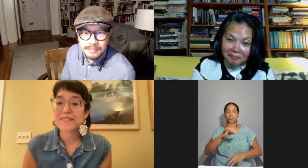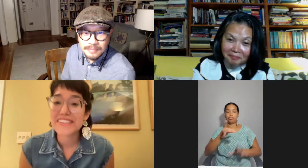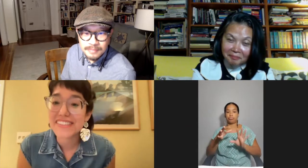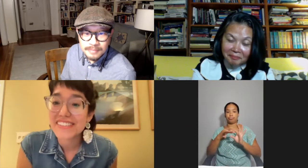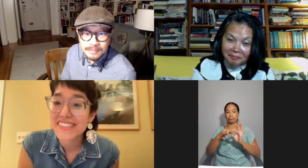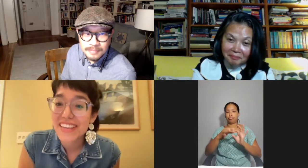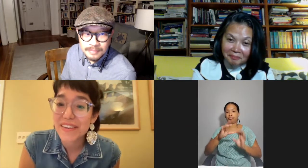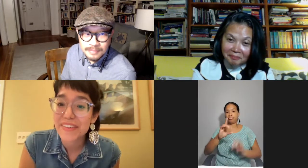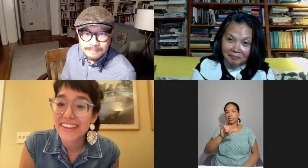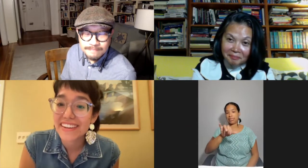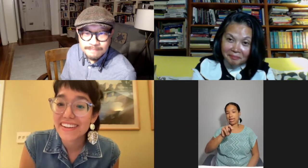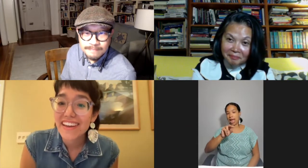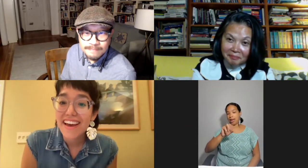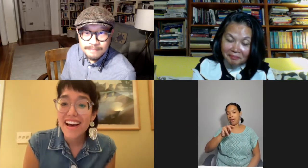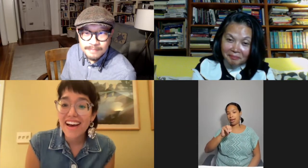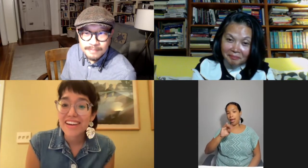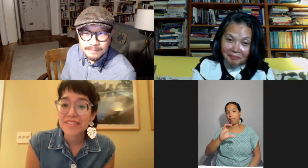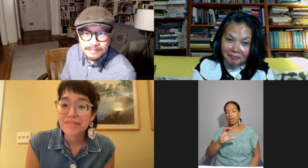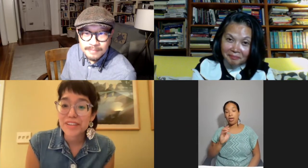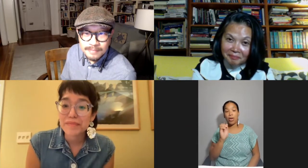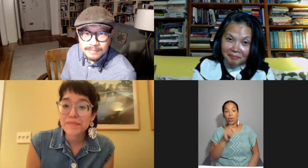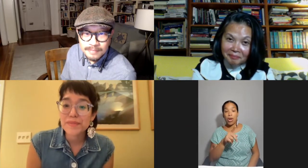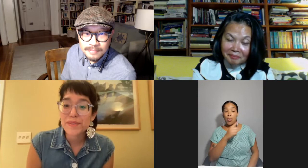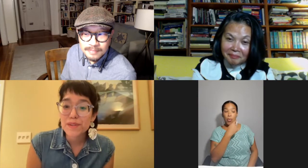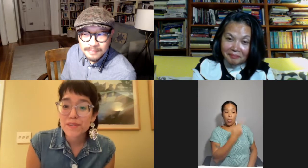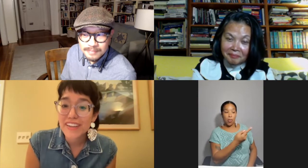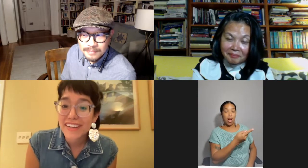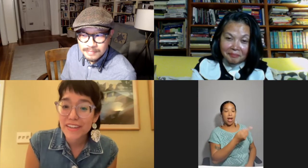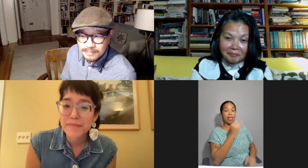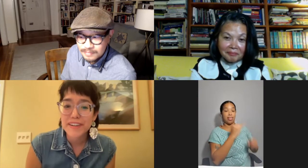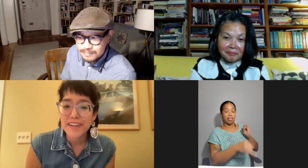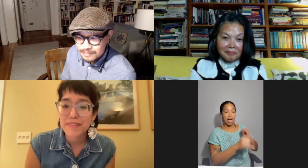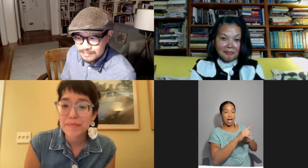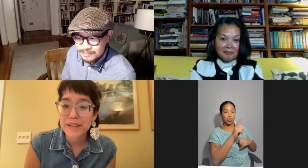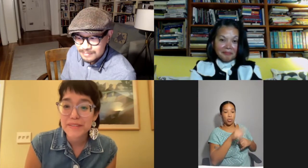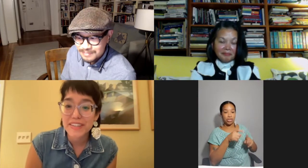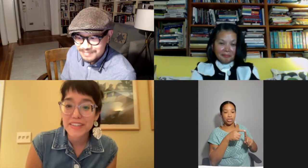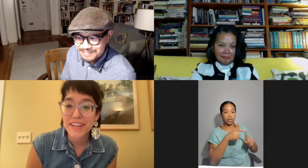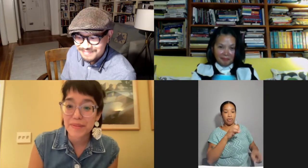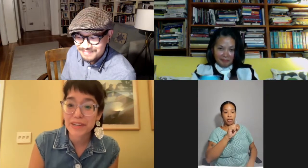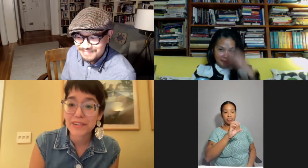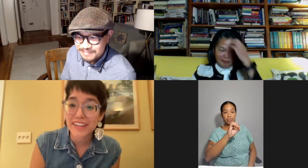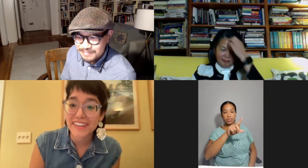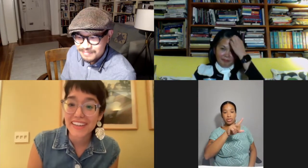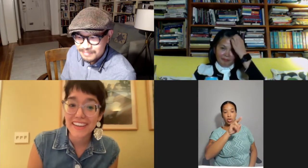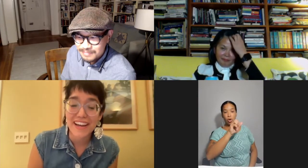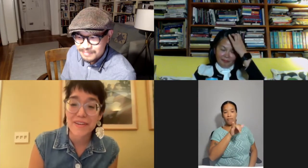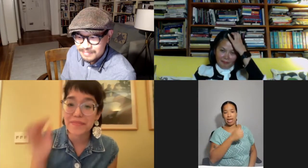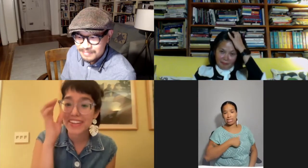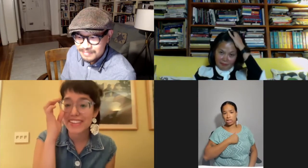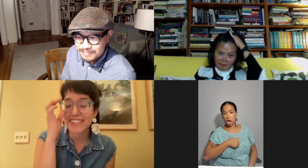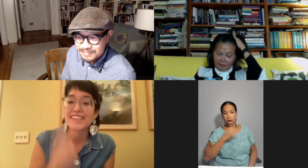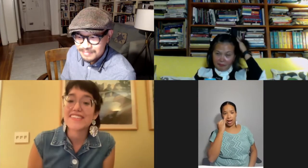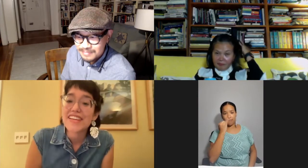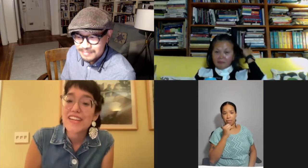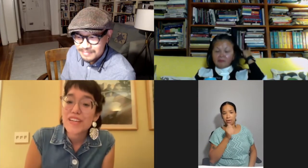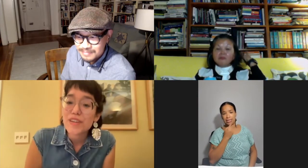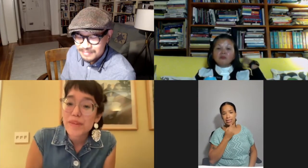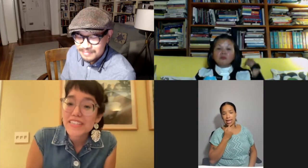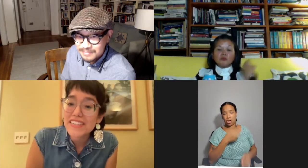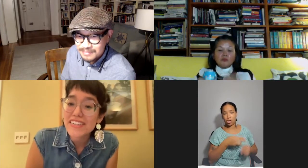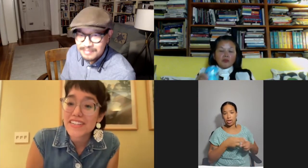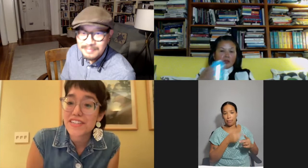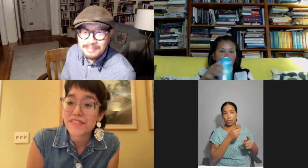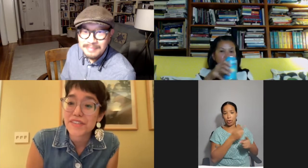One last question just came in from Solveig. I'm sorry if I'm pronouncing your name incorrectly. And it says,